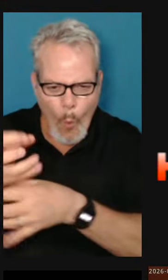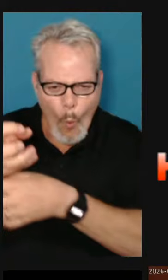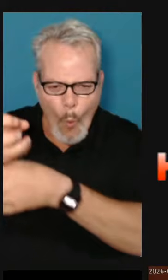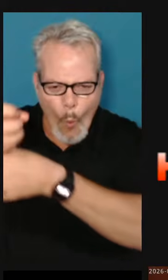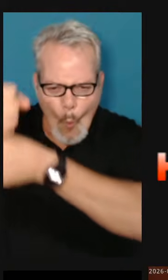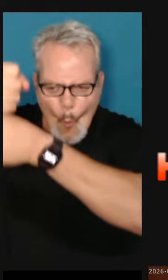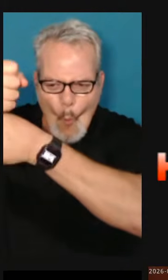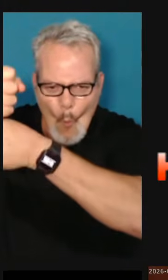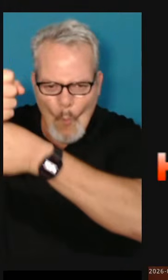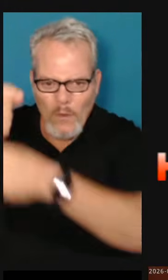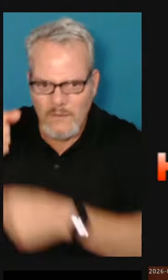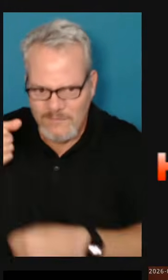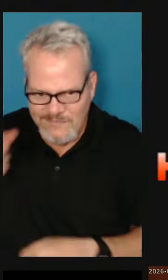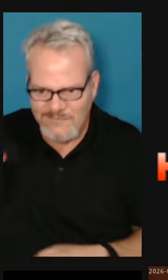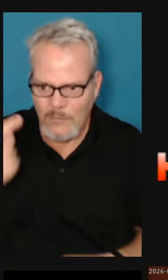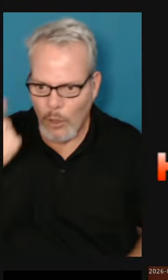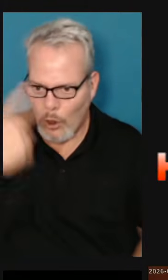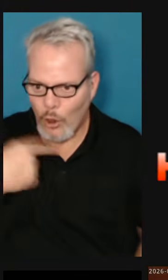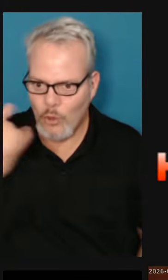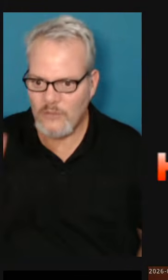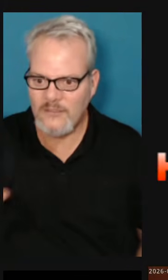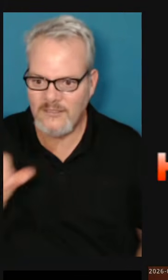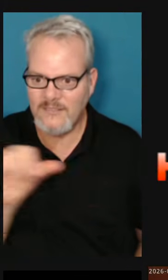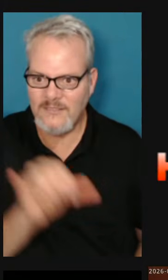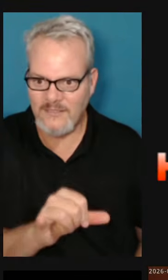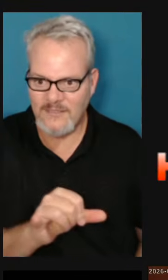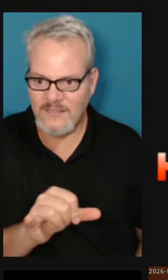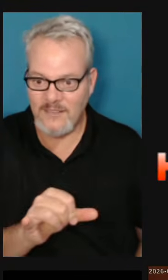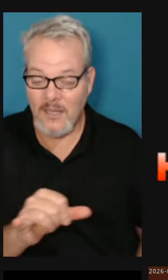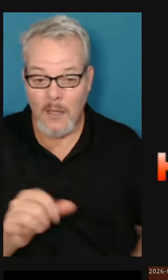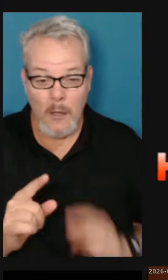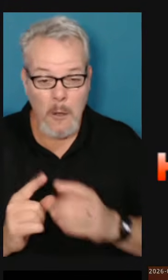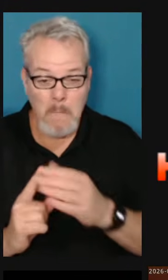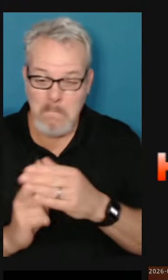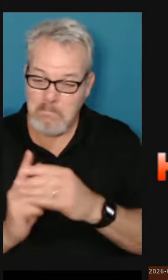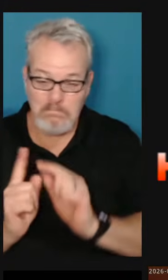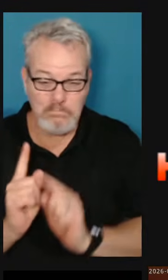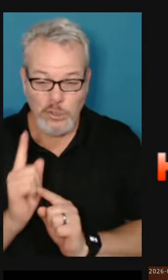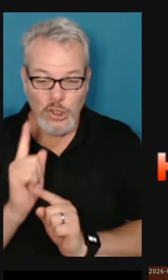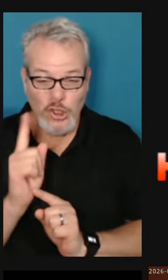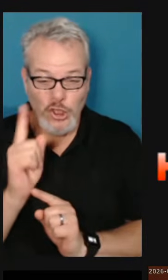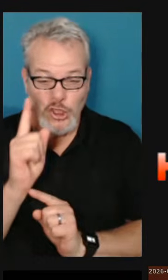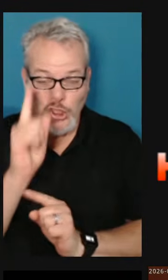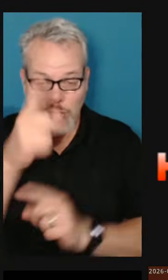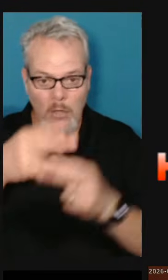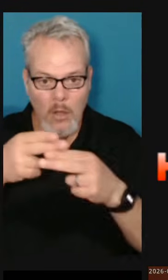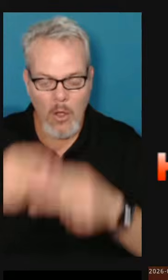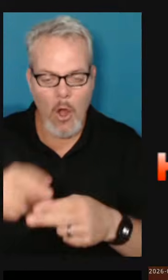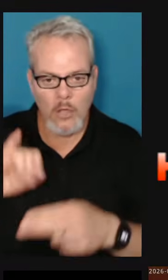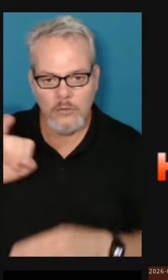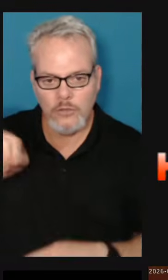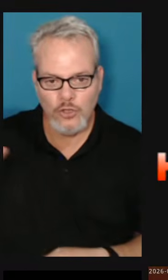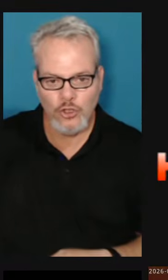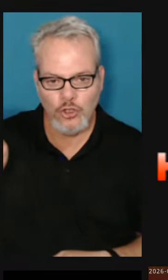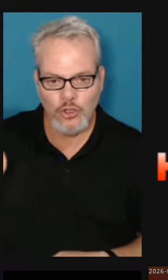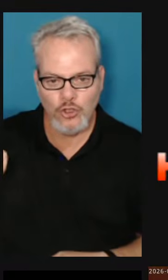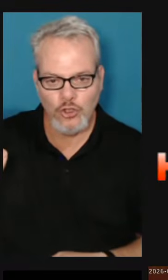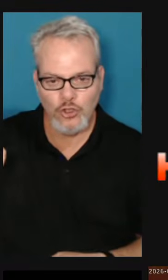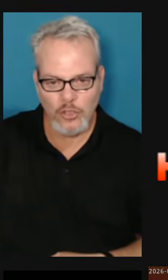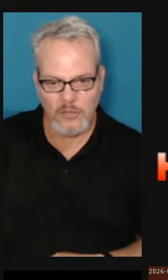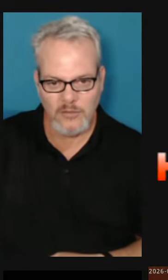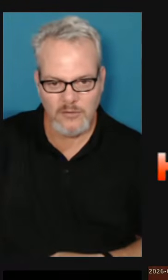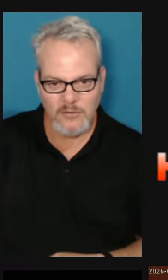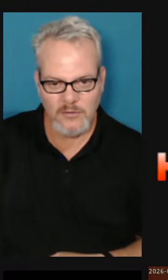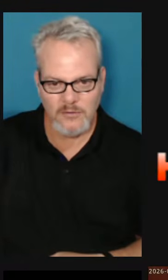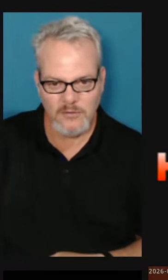this. Right now, these jetting events, as they're referred to in the literature, have been documented